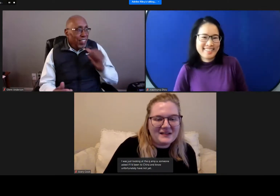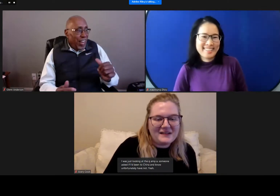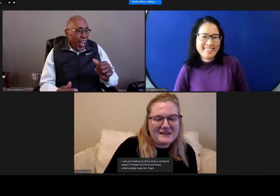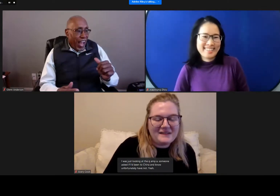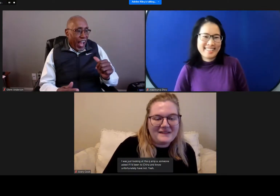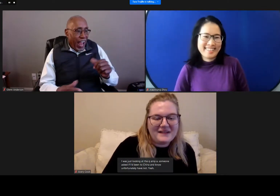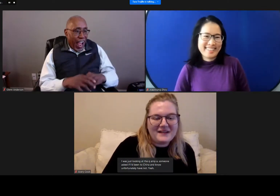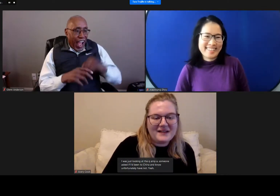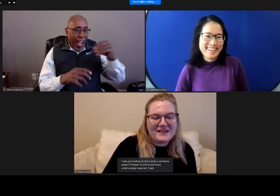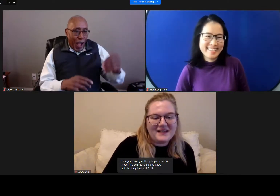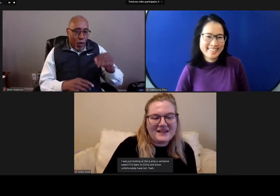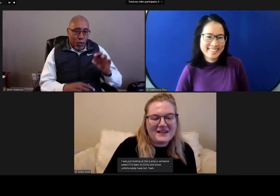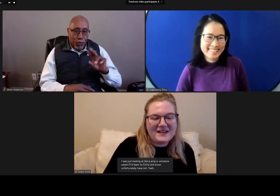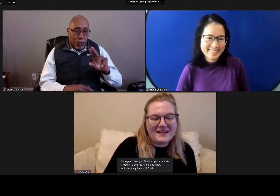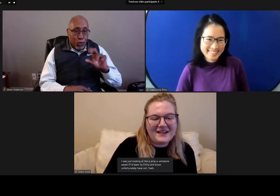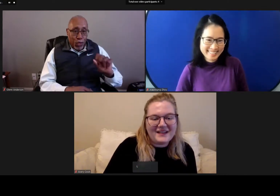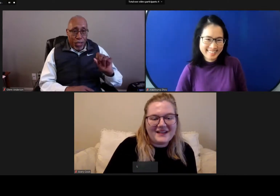Yeah,